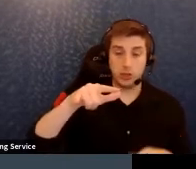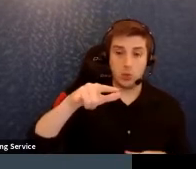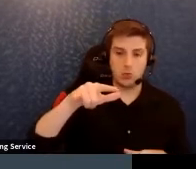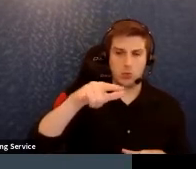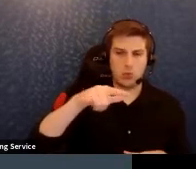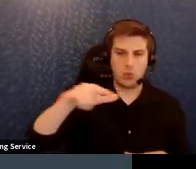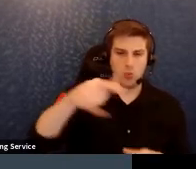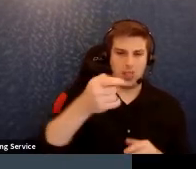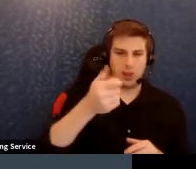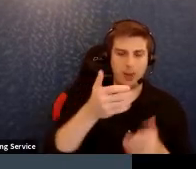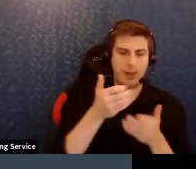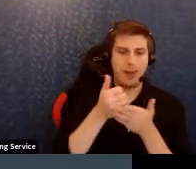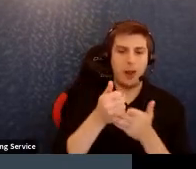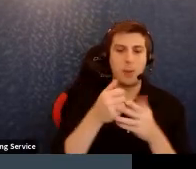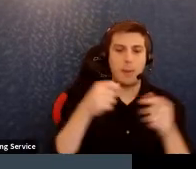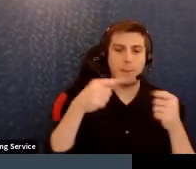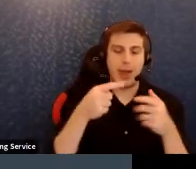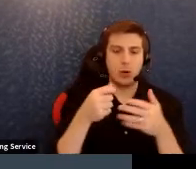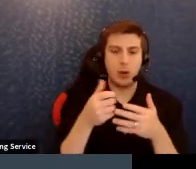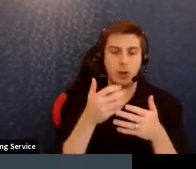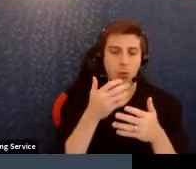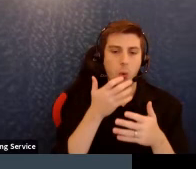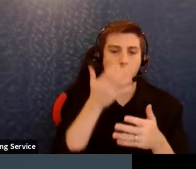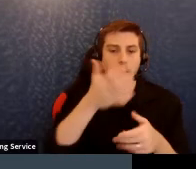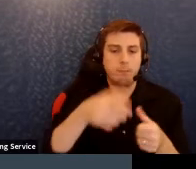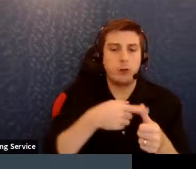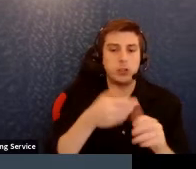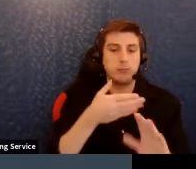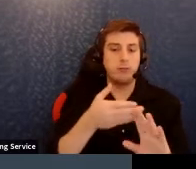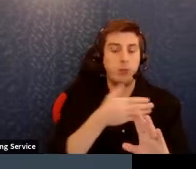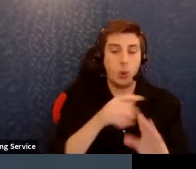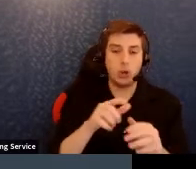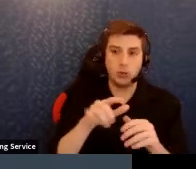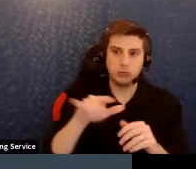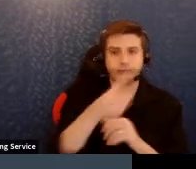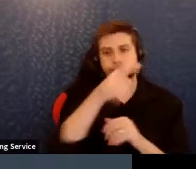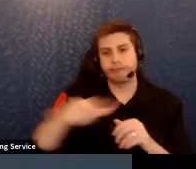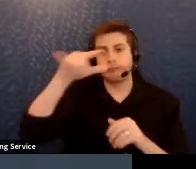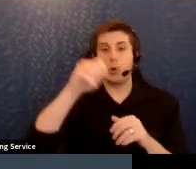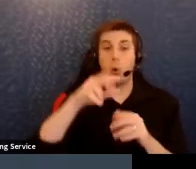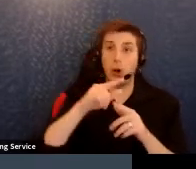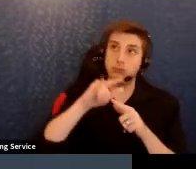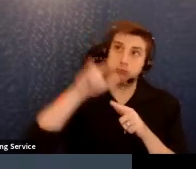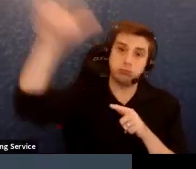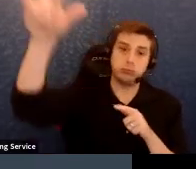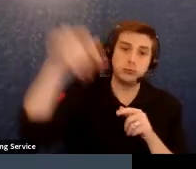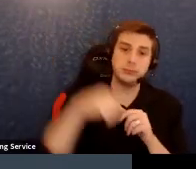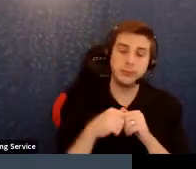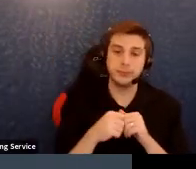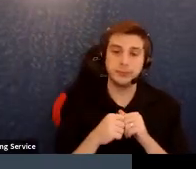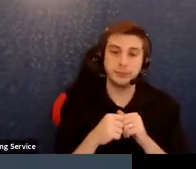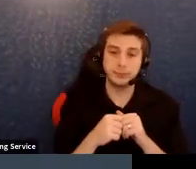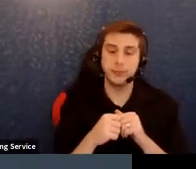a bit before you start doing anything aggressive or flying long distances. Avoid draining our batteries